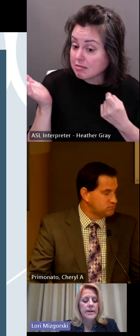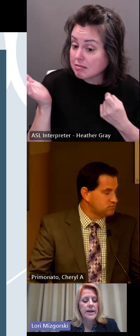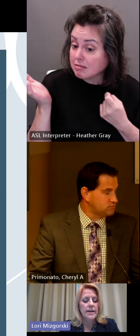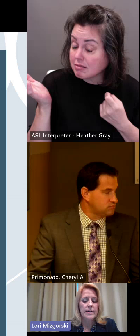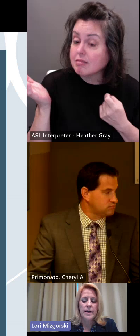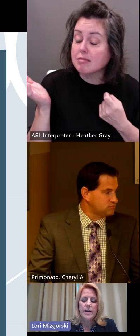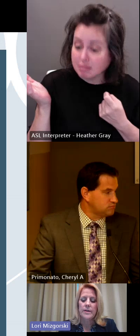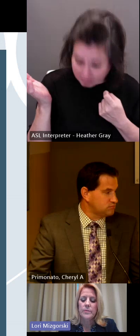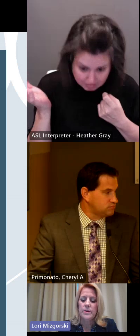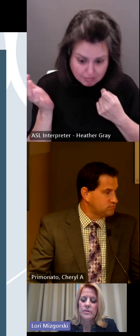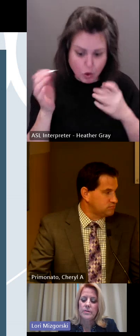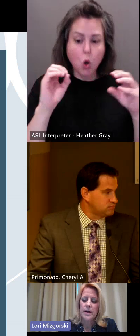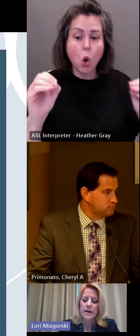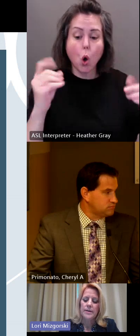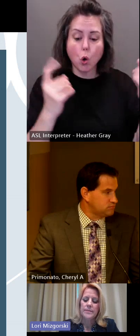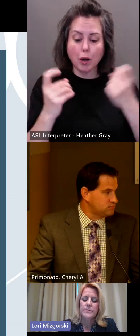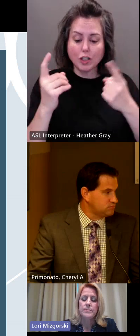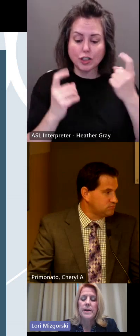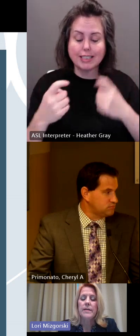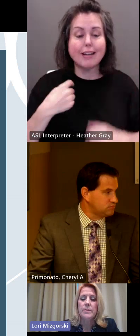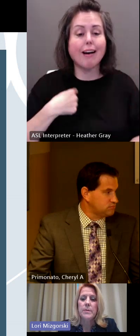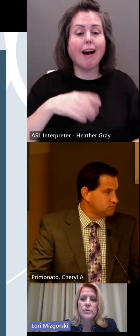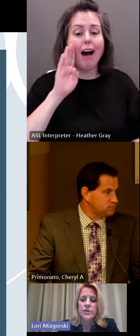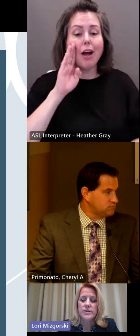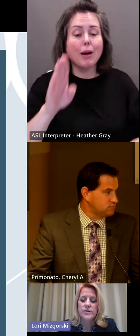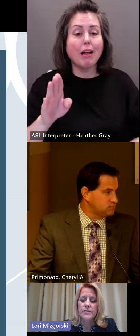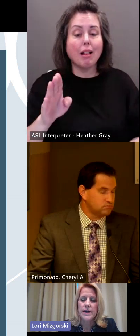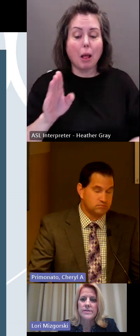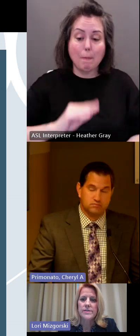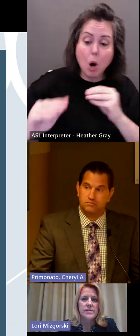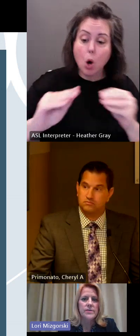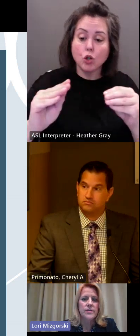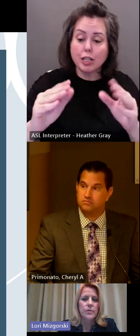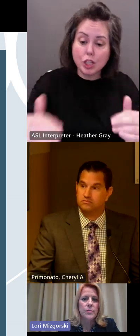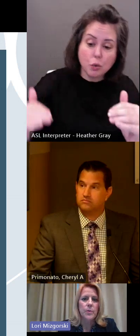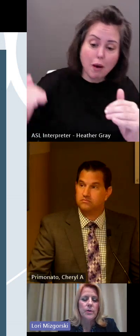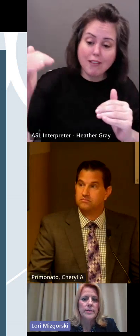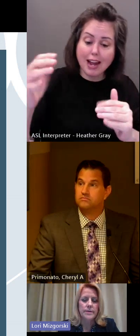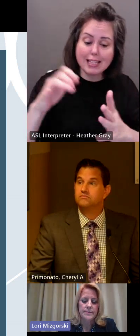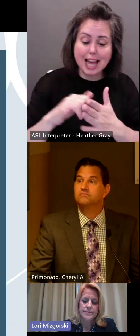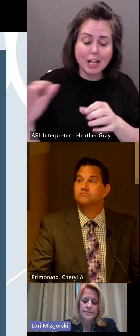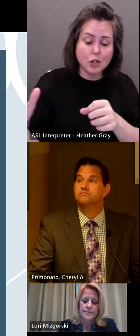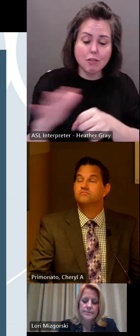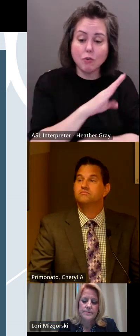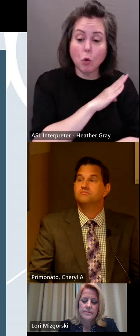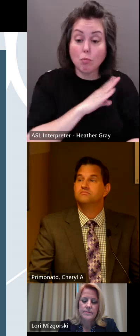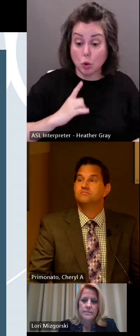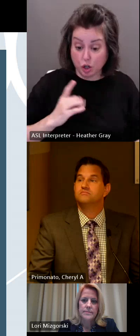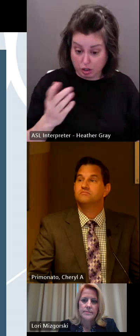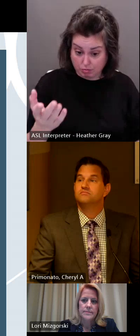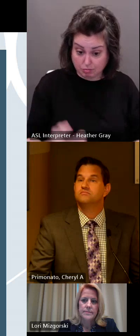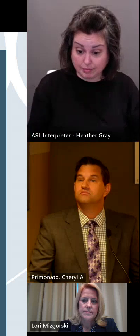Oh, hearing none, I will, may I have a motion to advance this to the full board?